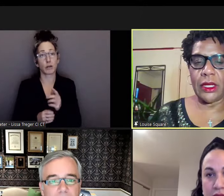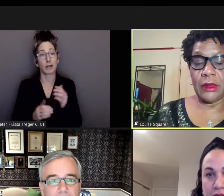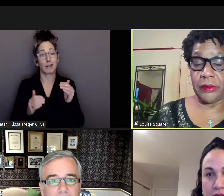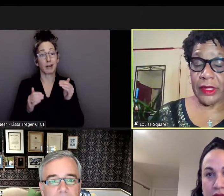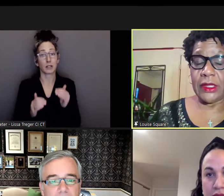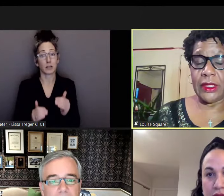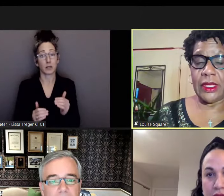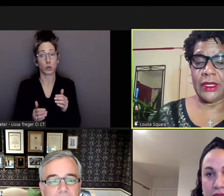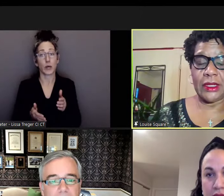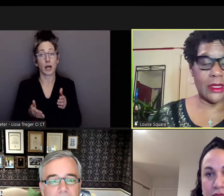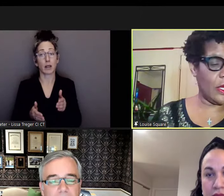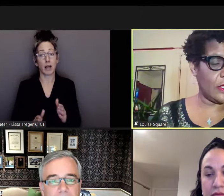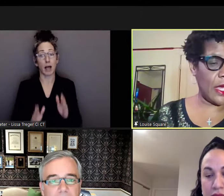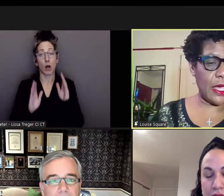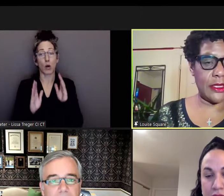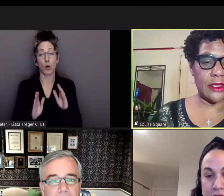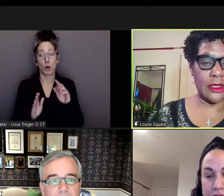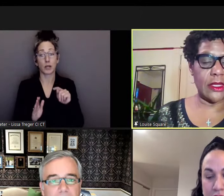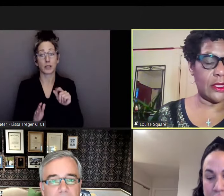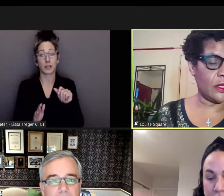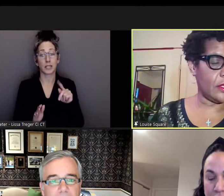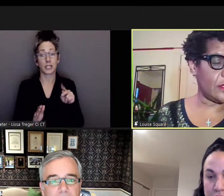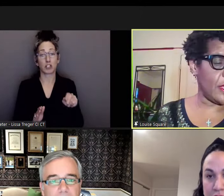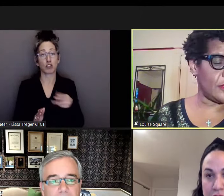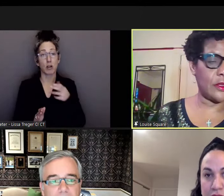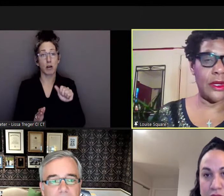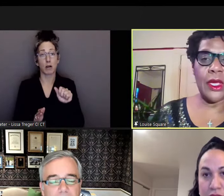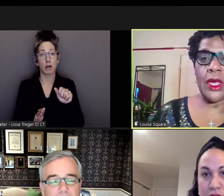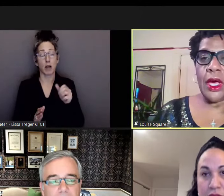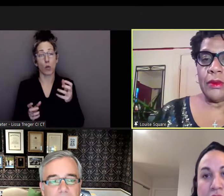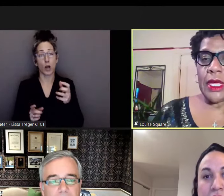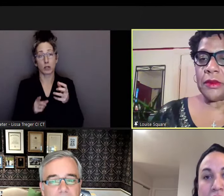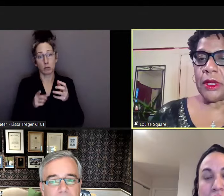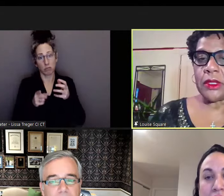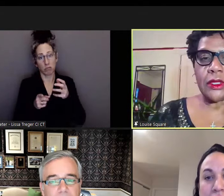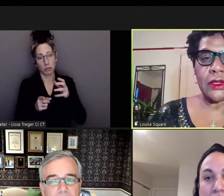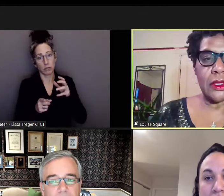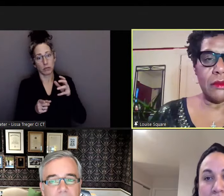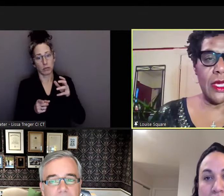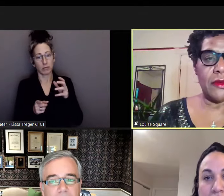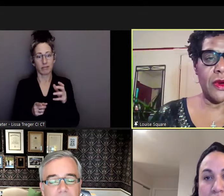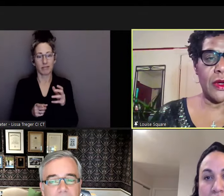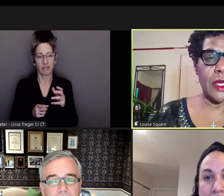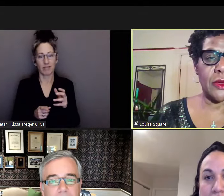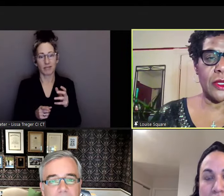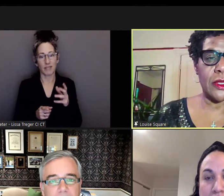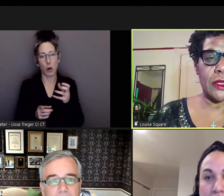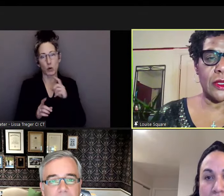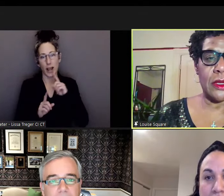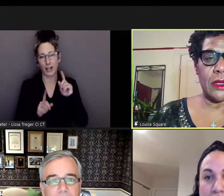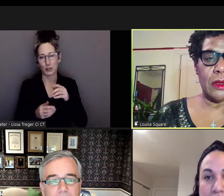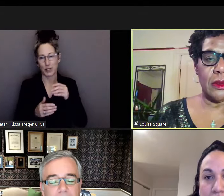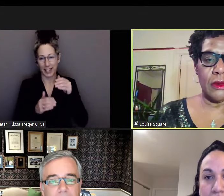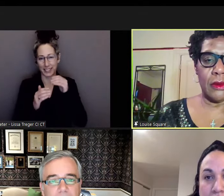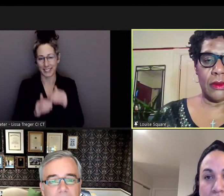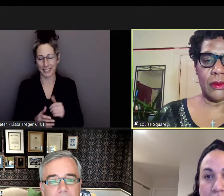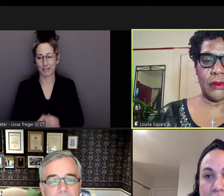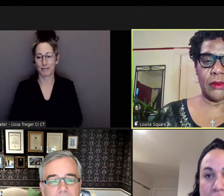allow Takesha Leonard to answer next, but I'm going to turn to Megan for our next